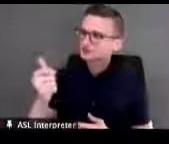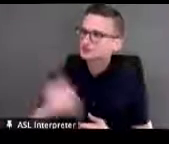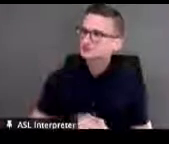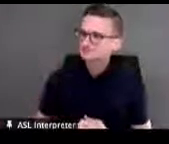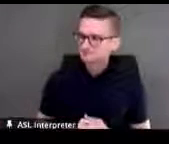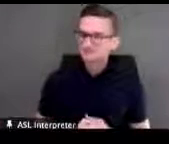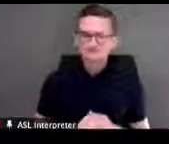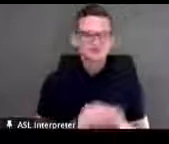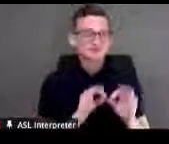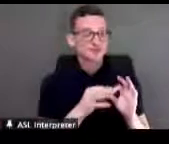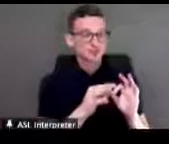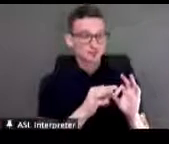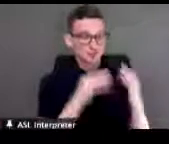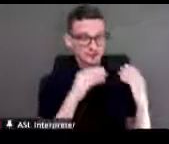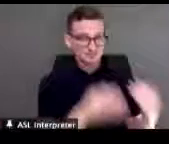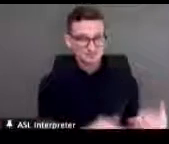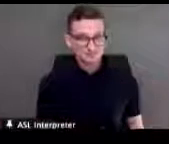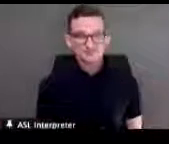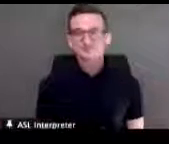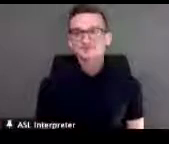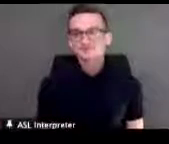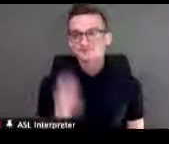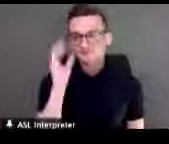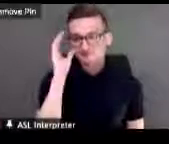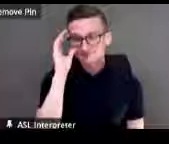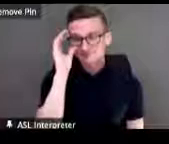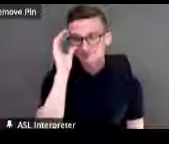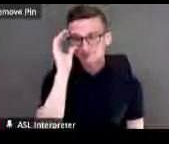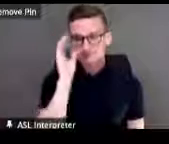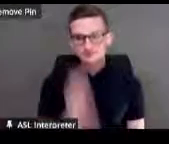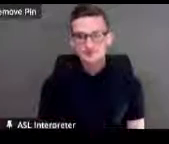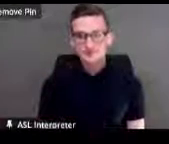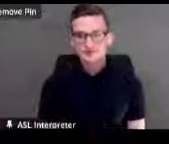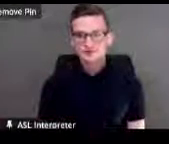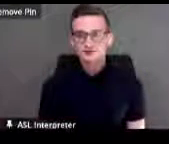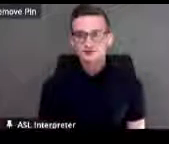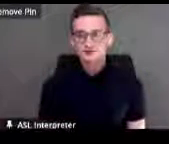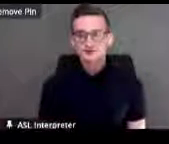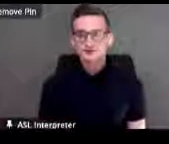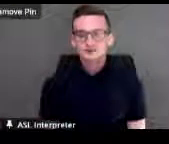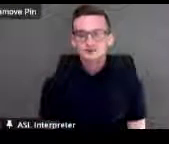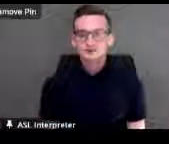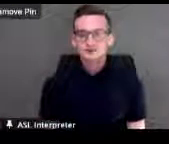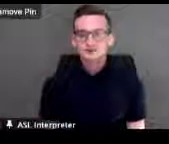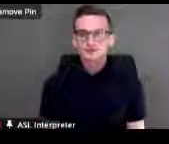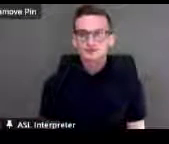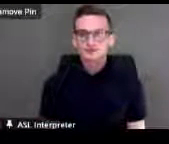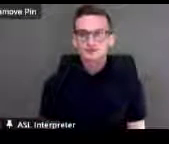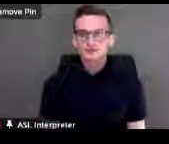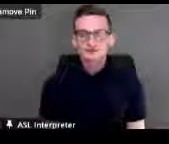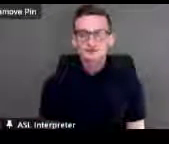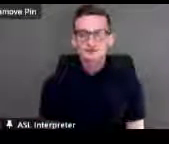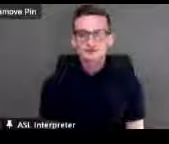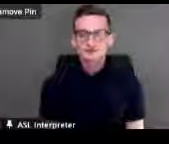Aquellos que deseen escuchar la reunión en español, llamen al